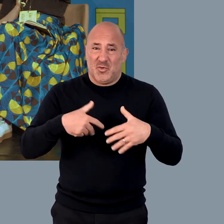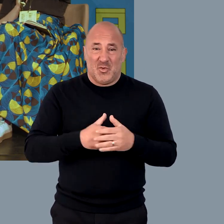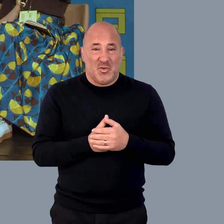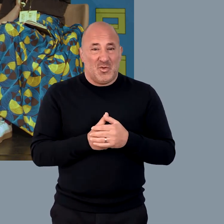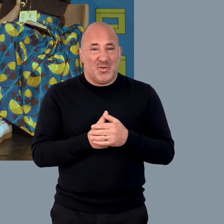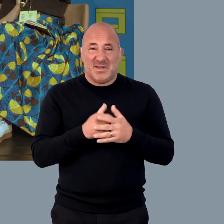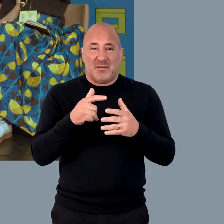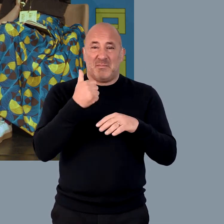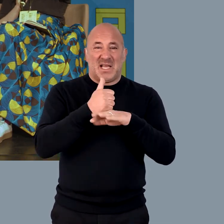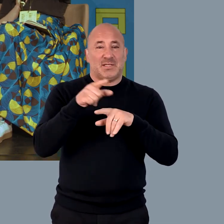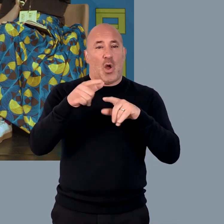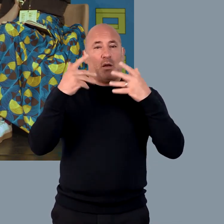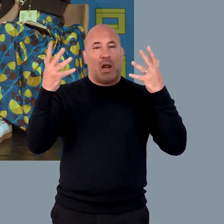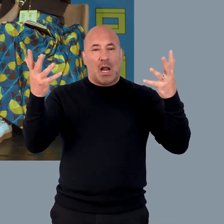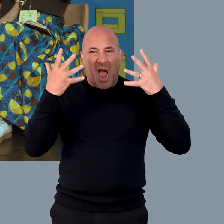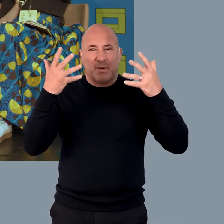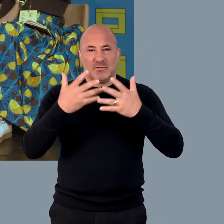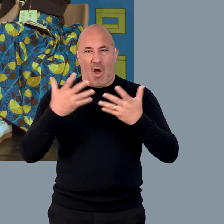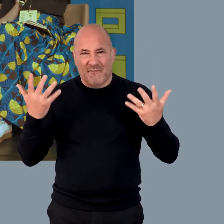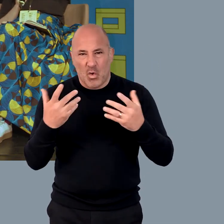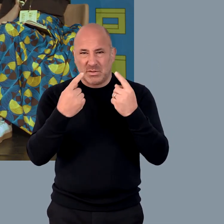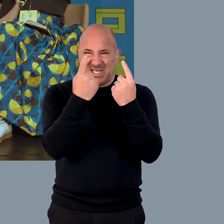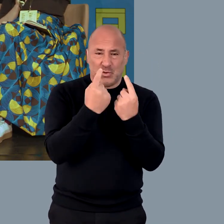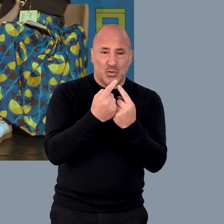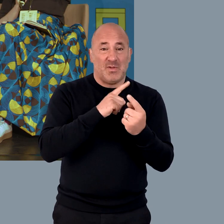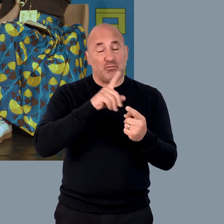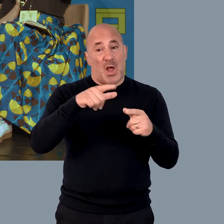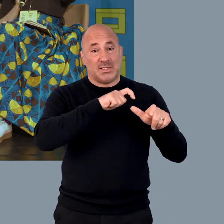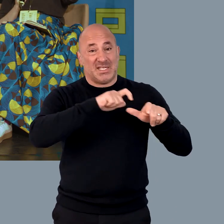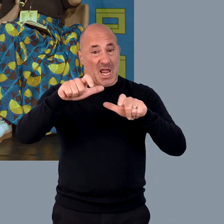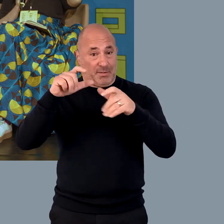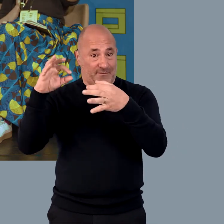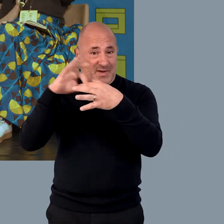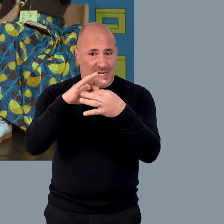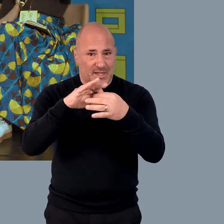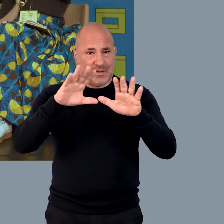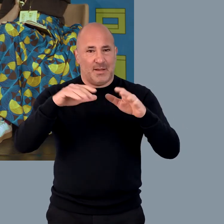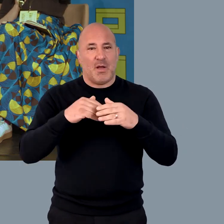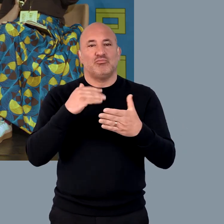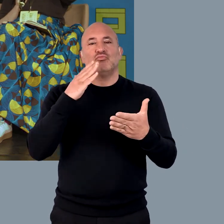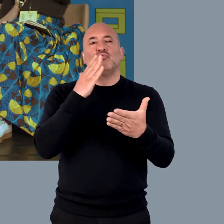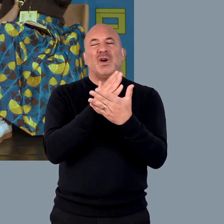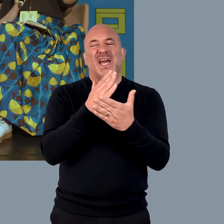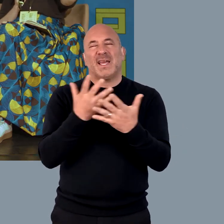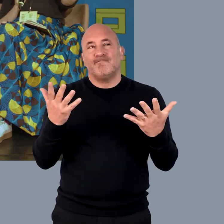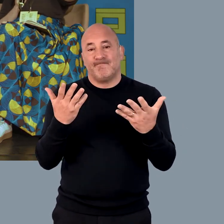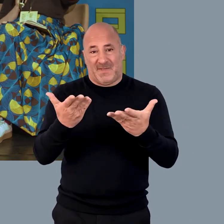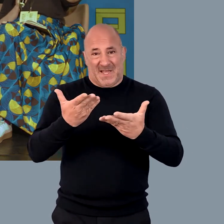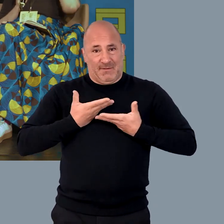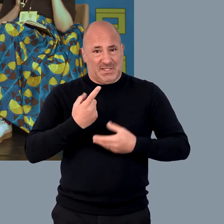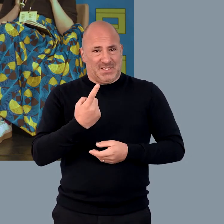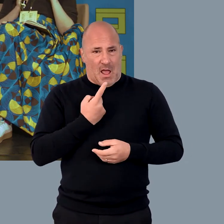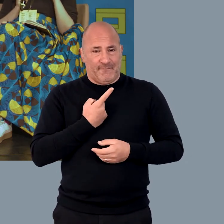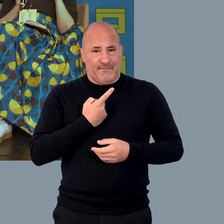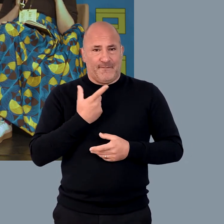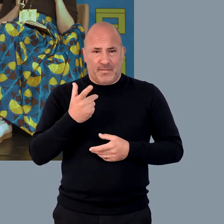carbon literacy is massive. So carbon literacy is kind of based on climate, and obviously there's lots of other issues, which is why I said sustainability as